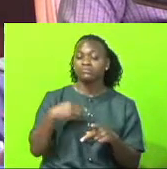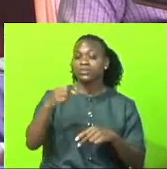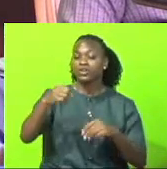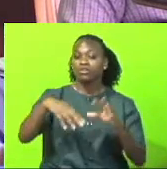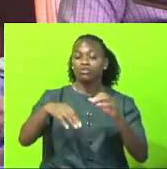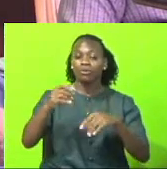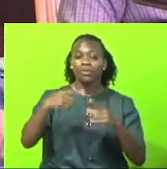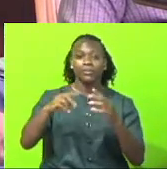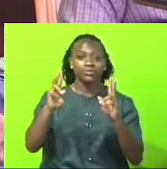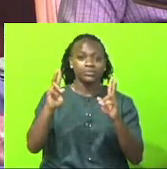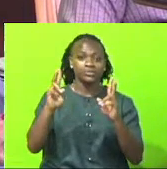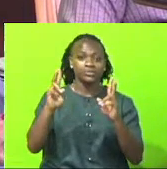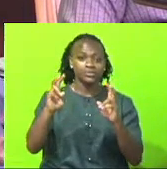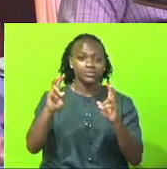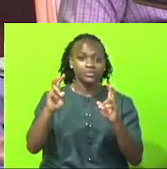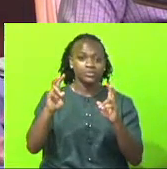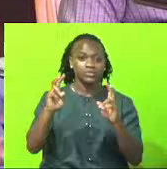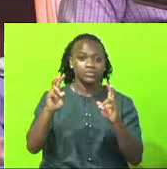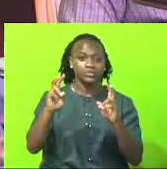on this.